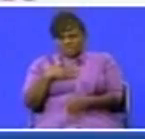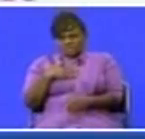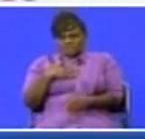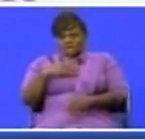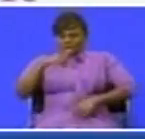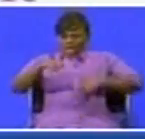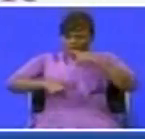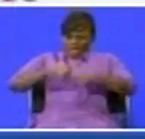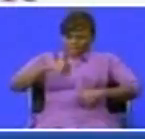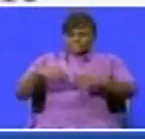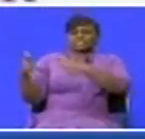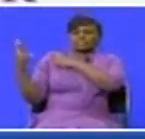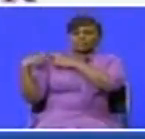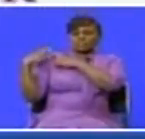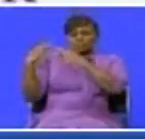act responsibly,